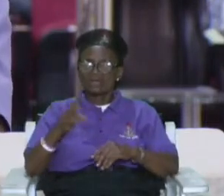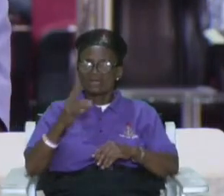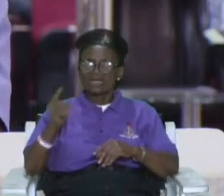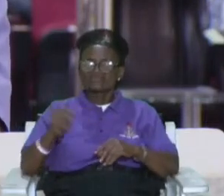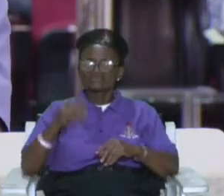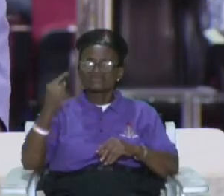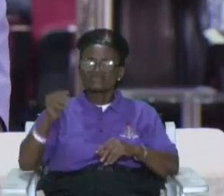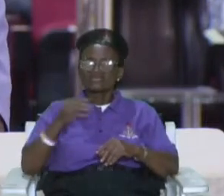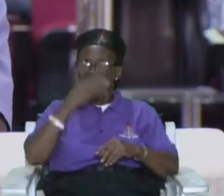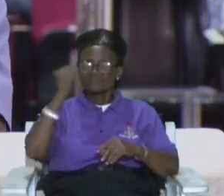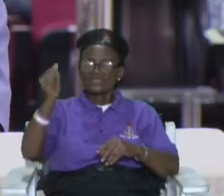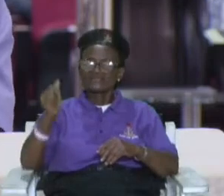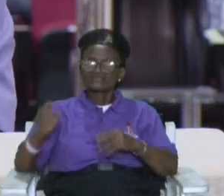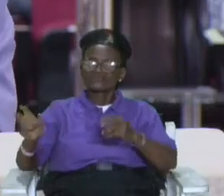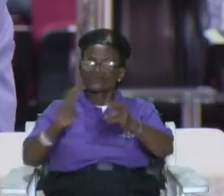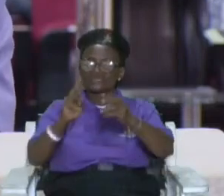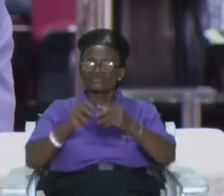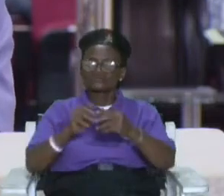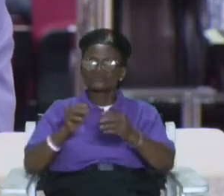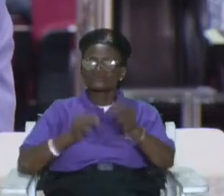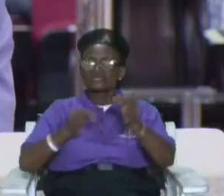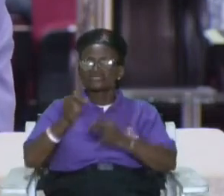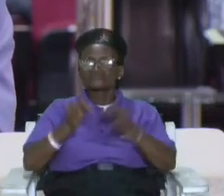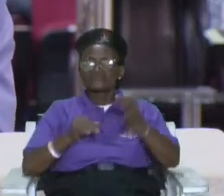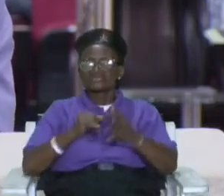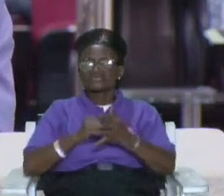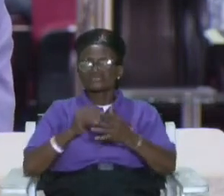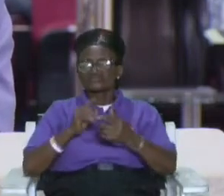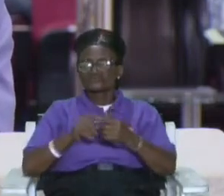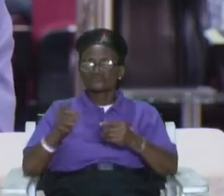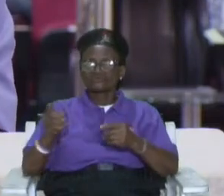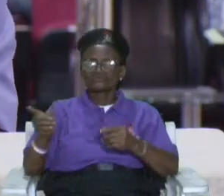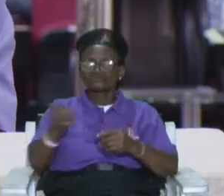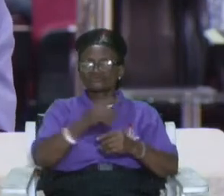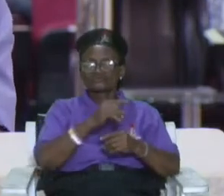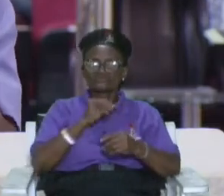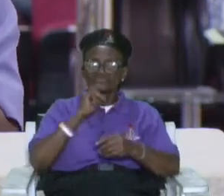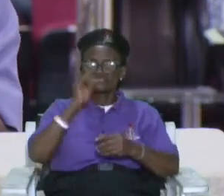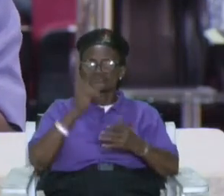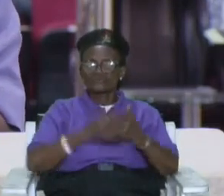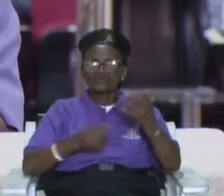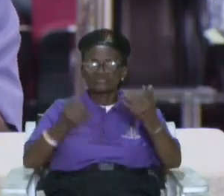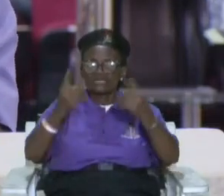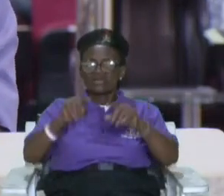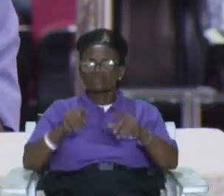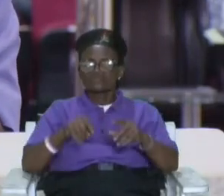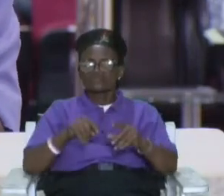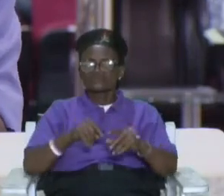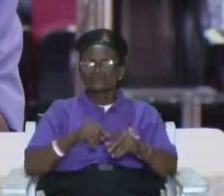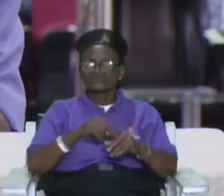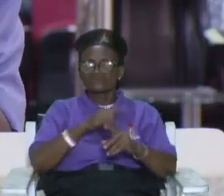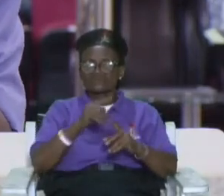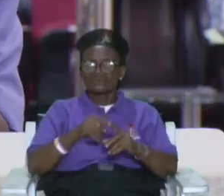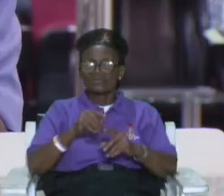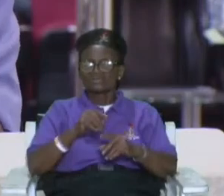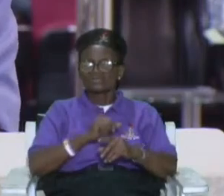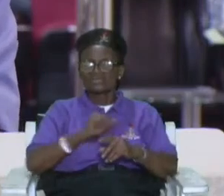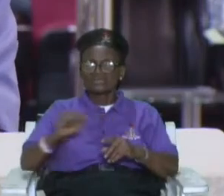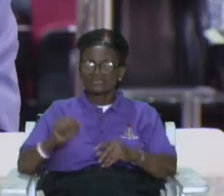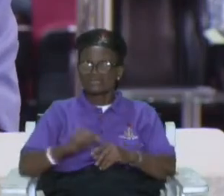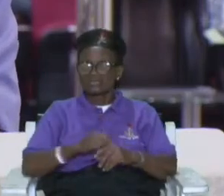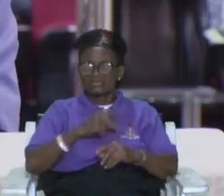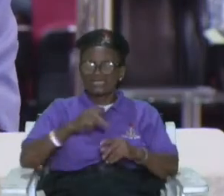the best way to explain it to you is what happens when a king has been enthroned.